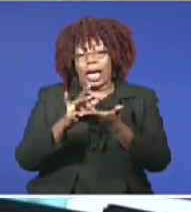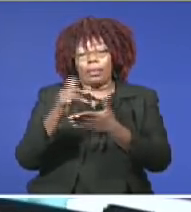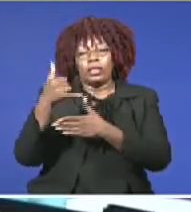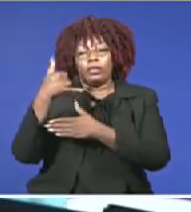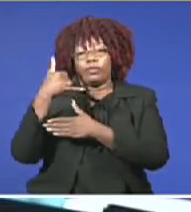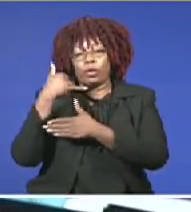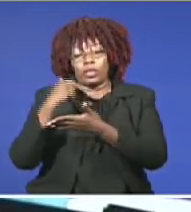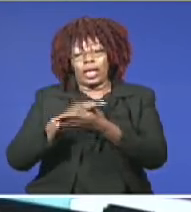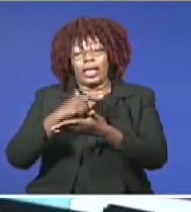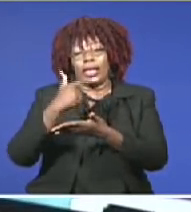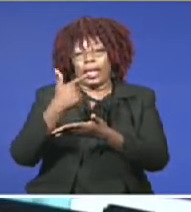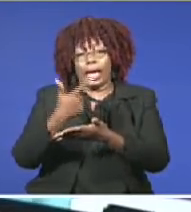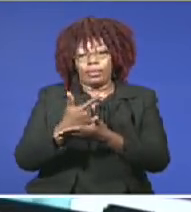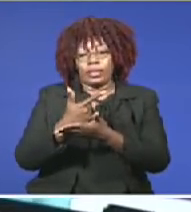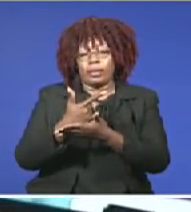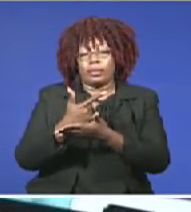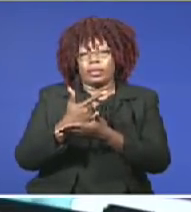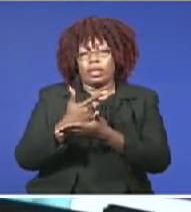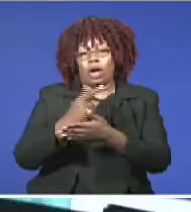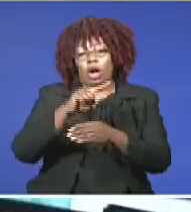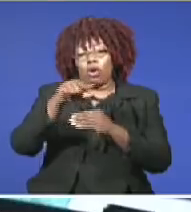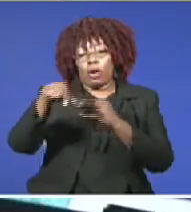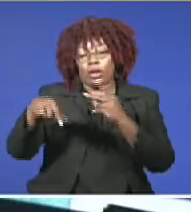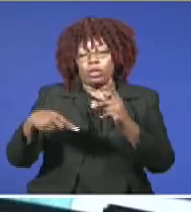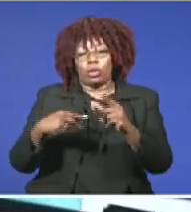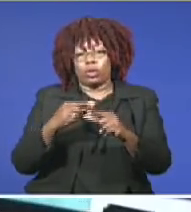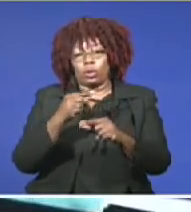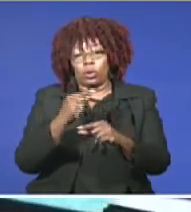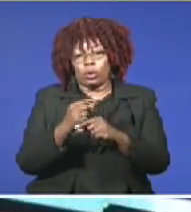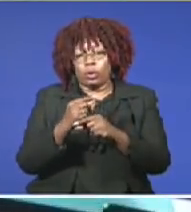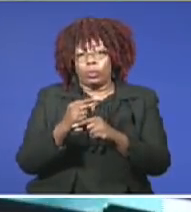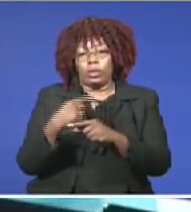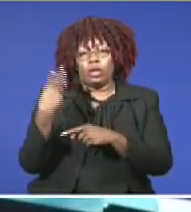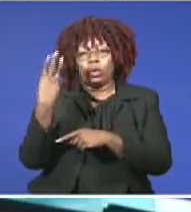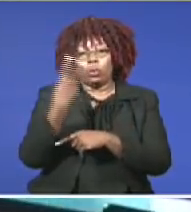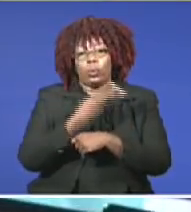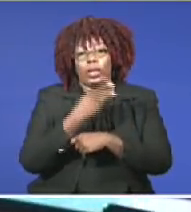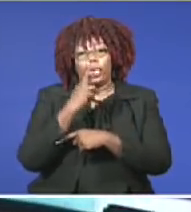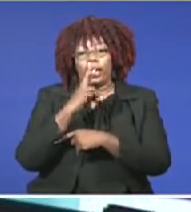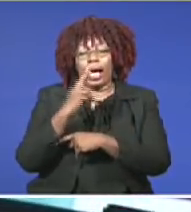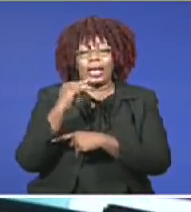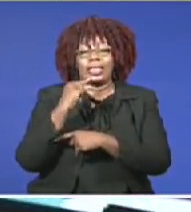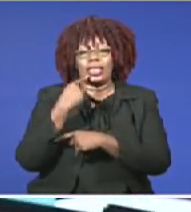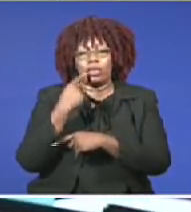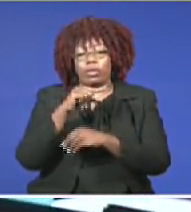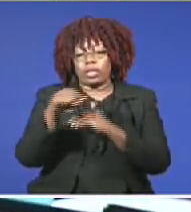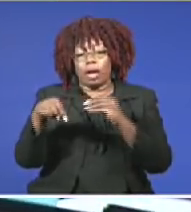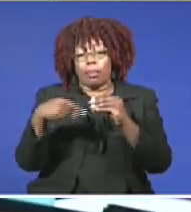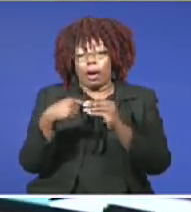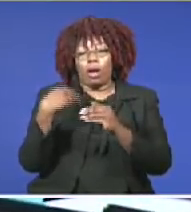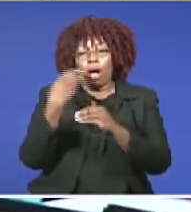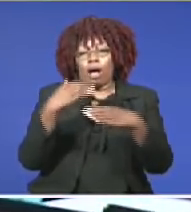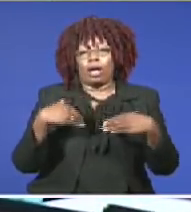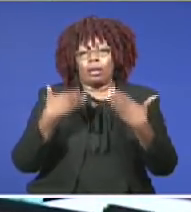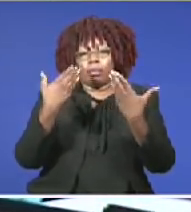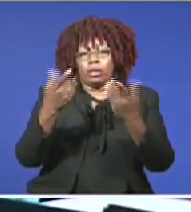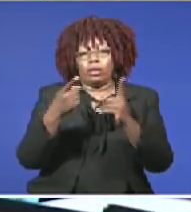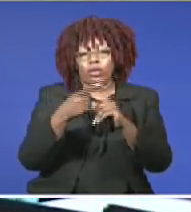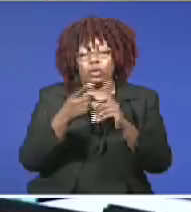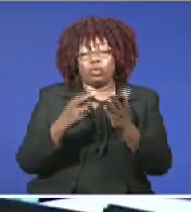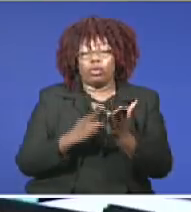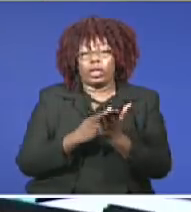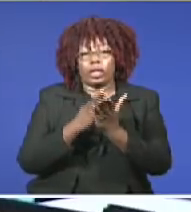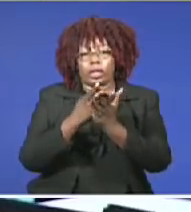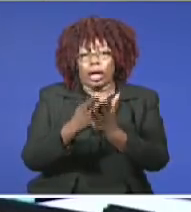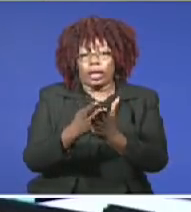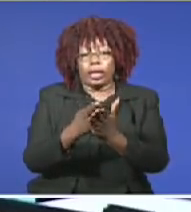our people and the people around the globe. We are serious about our commitments to regatta, and I